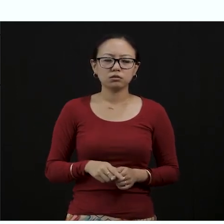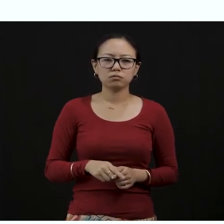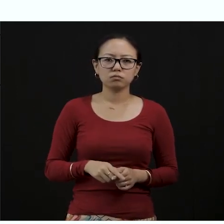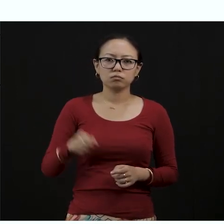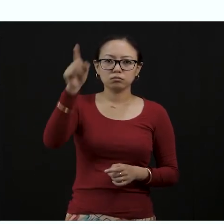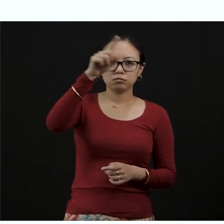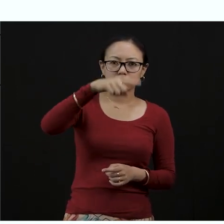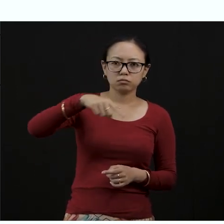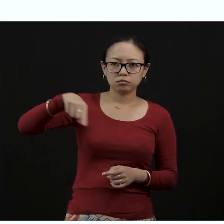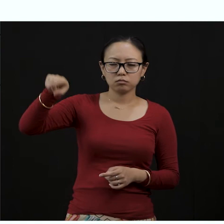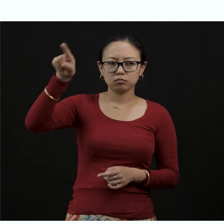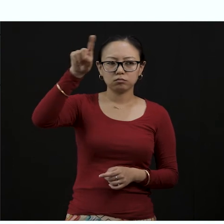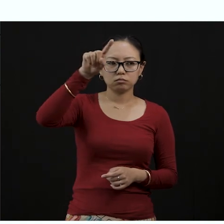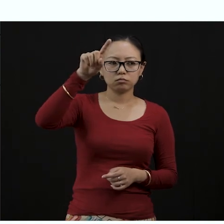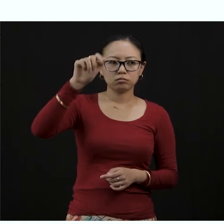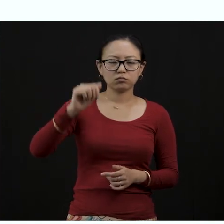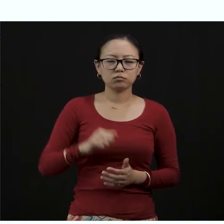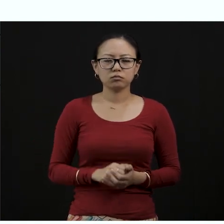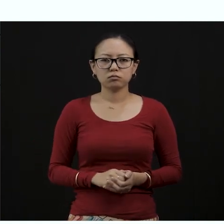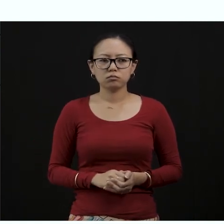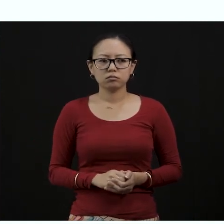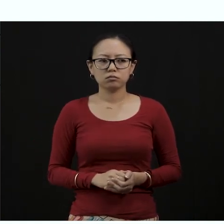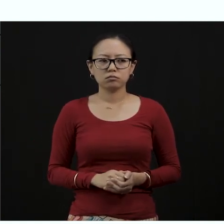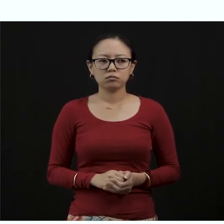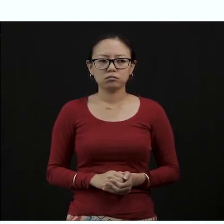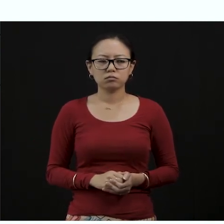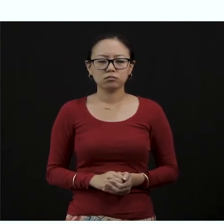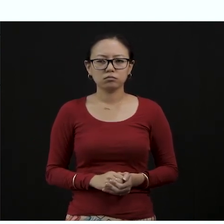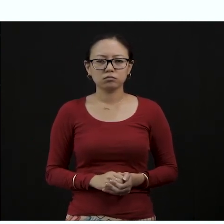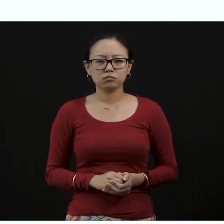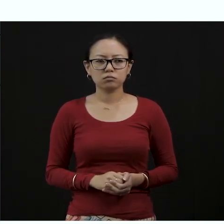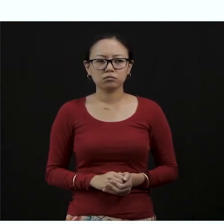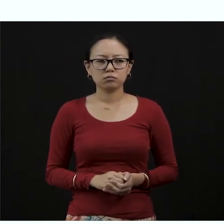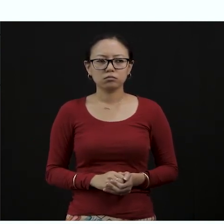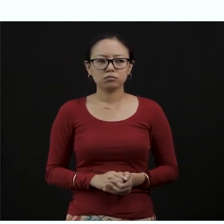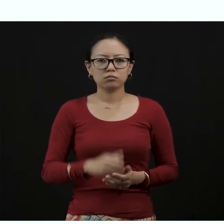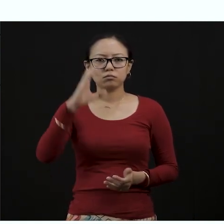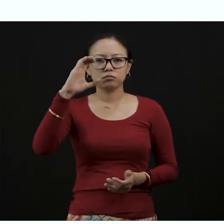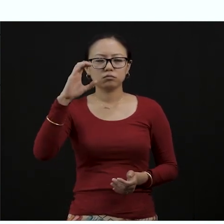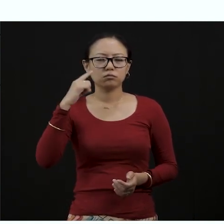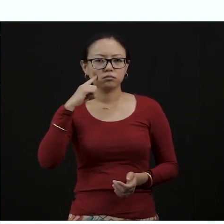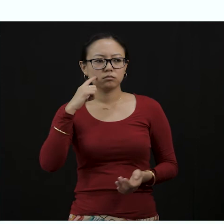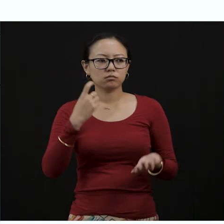is will fill in 3. So let's spell it.